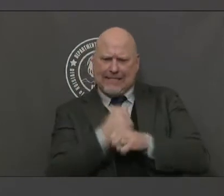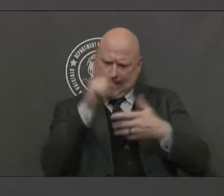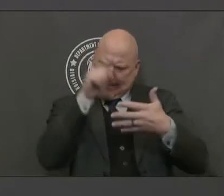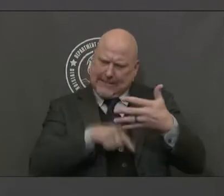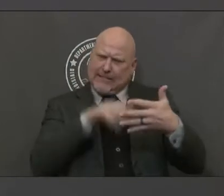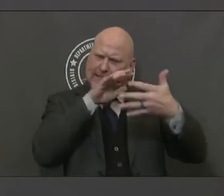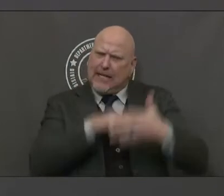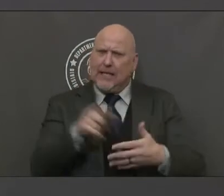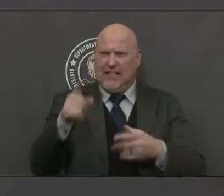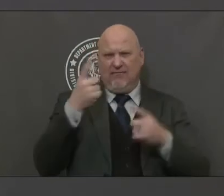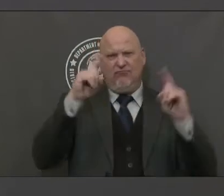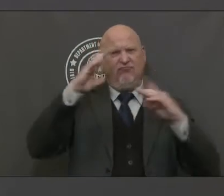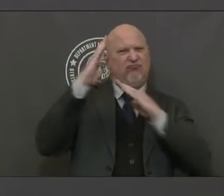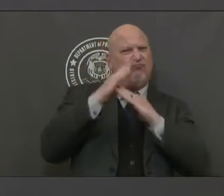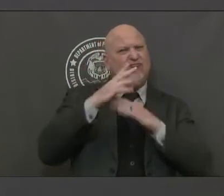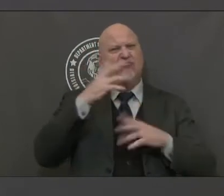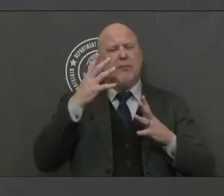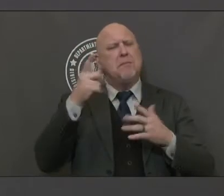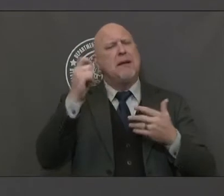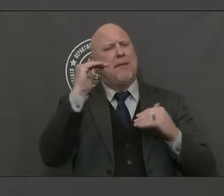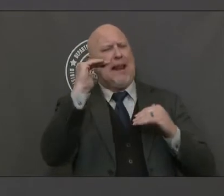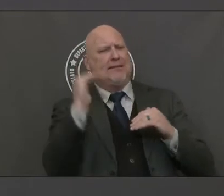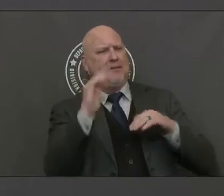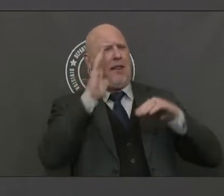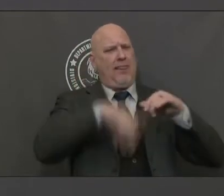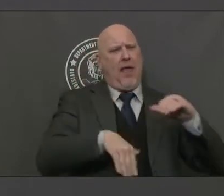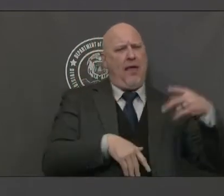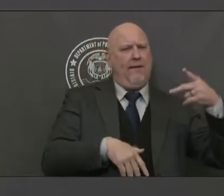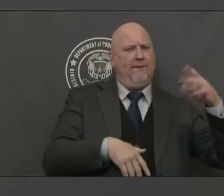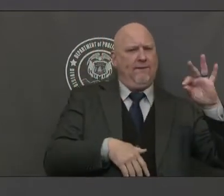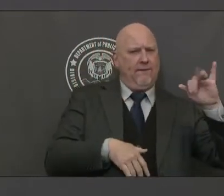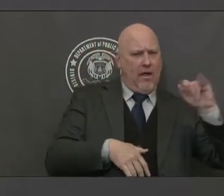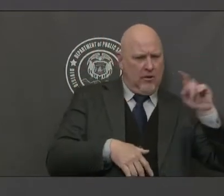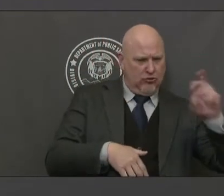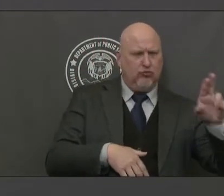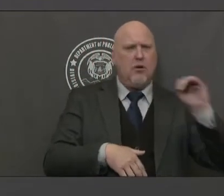bit, but means that it is a very successful